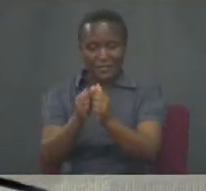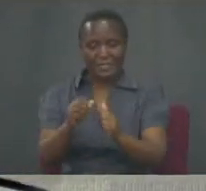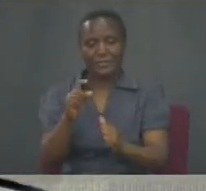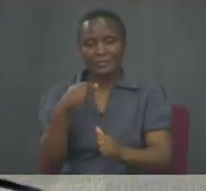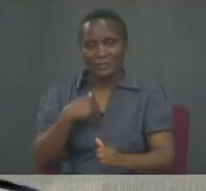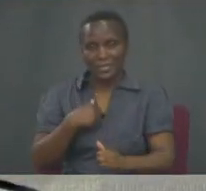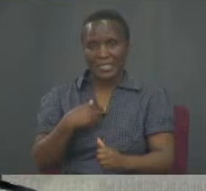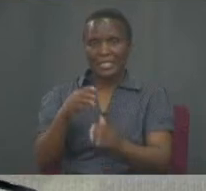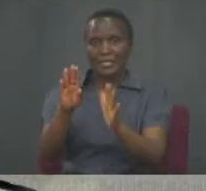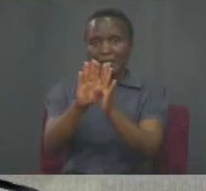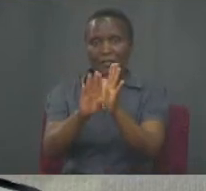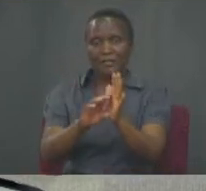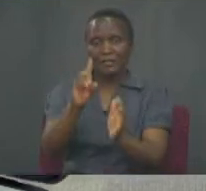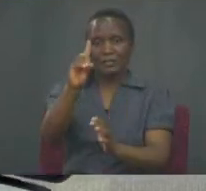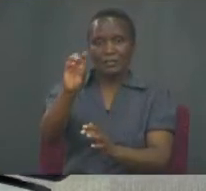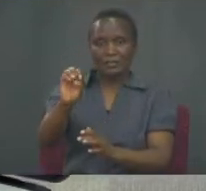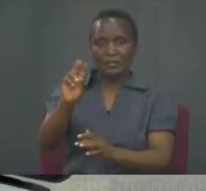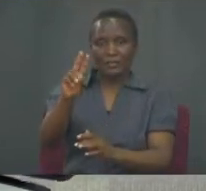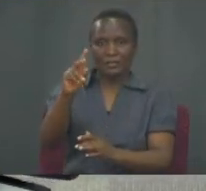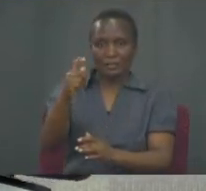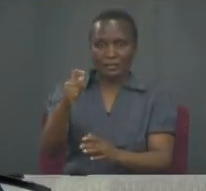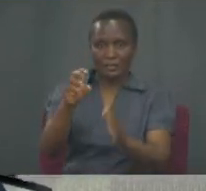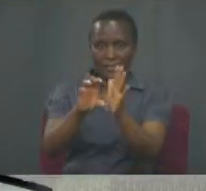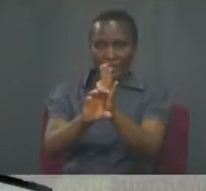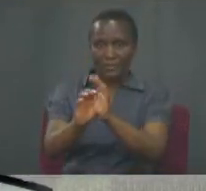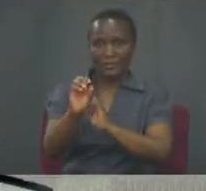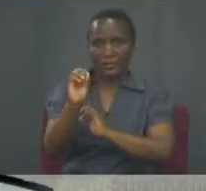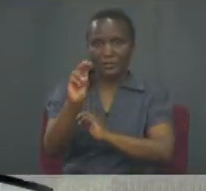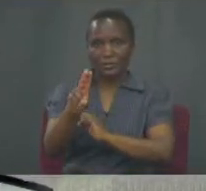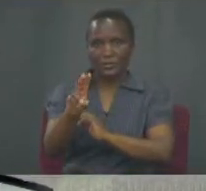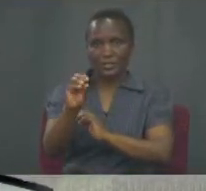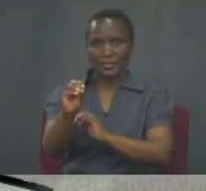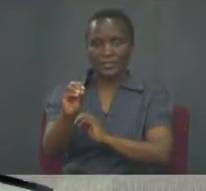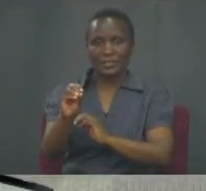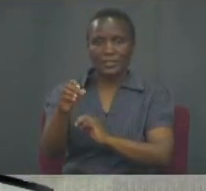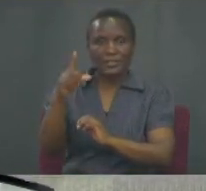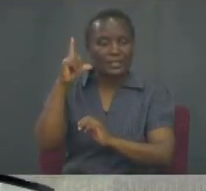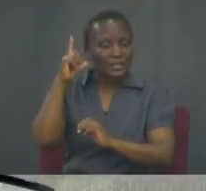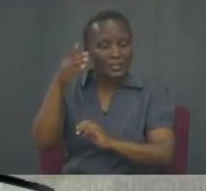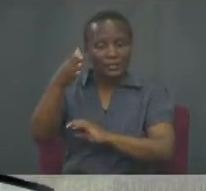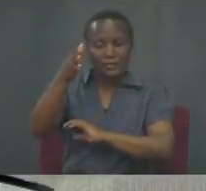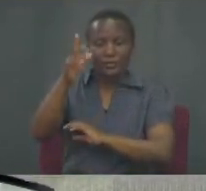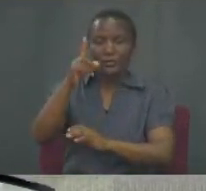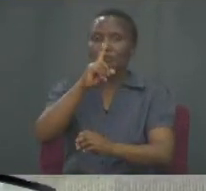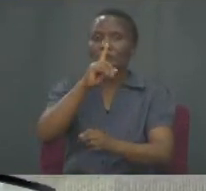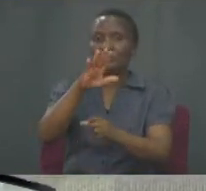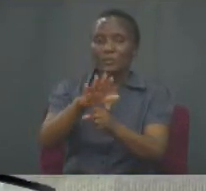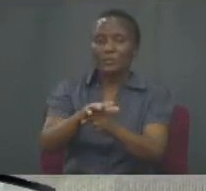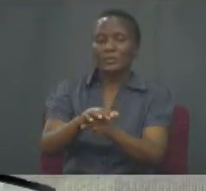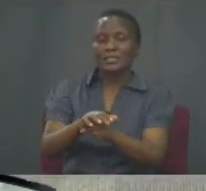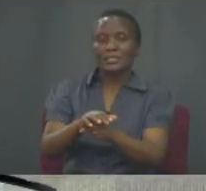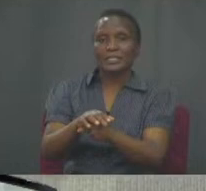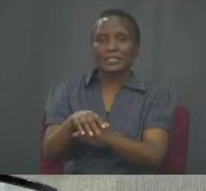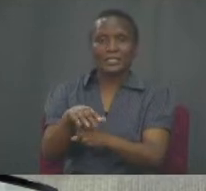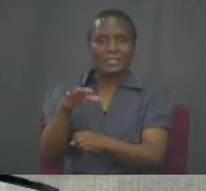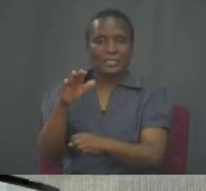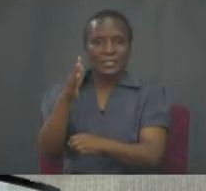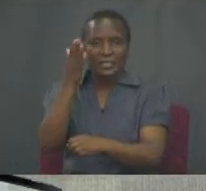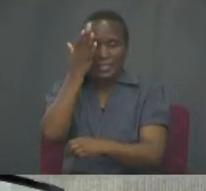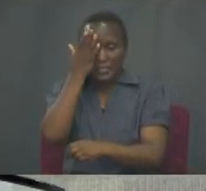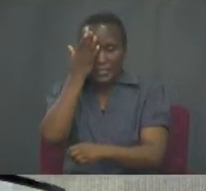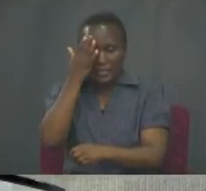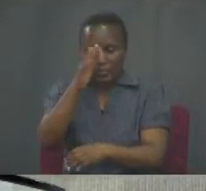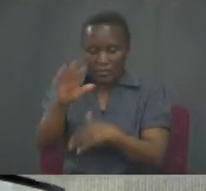20. And listen to God promising Israel. Deuteronomy, all these things Judah